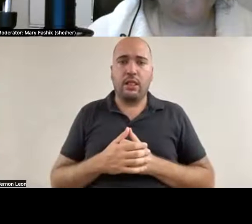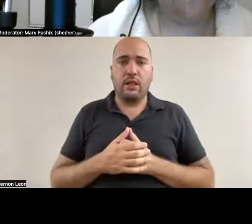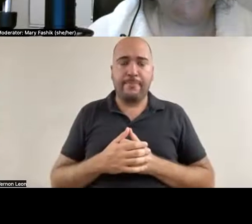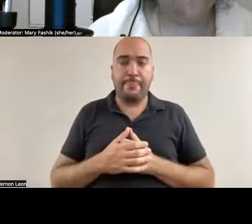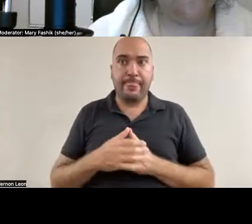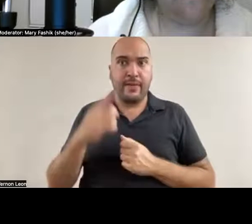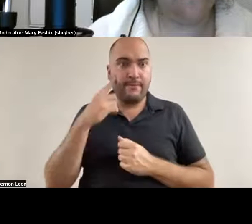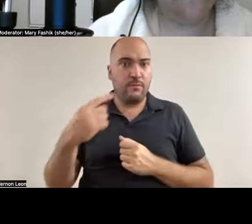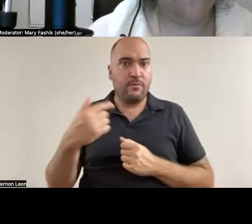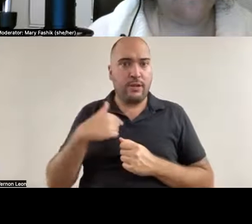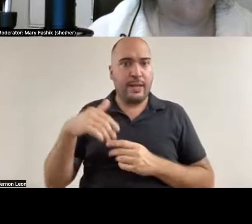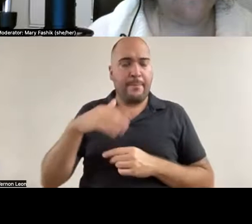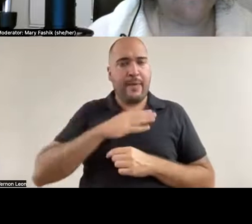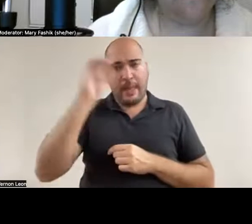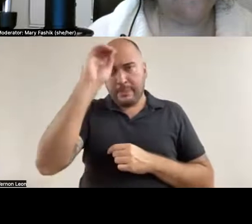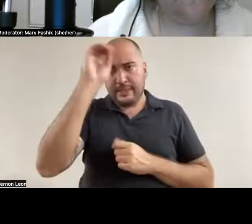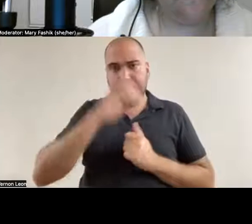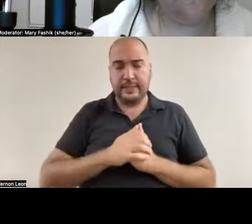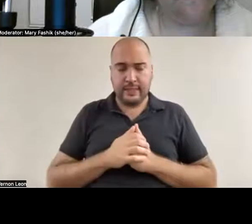For me, in my opinion,